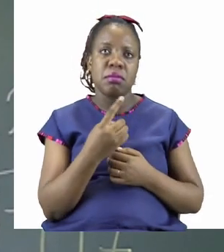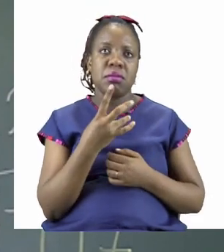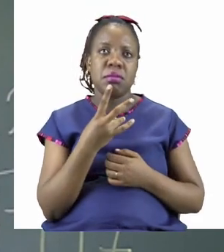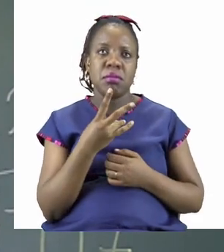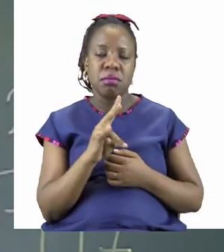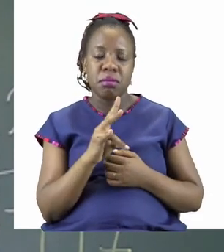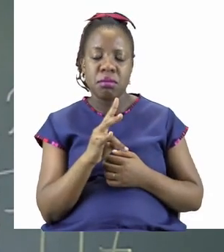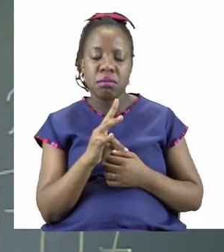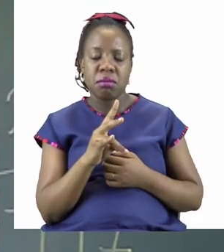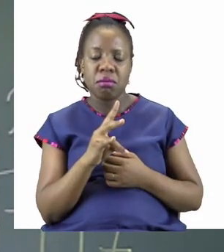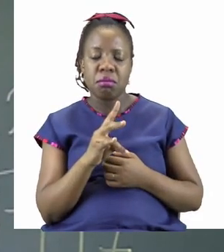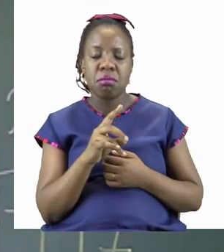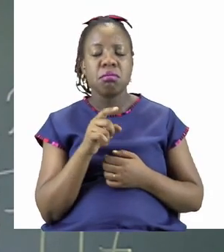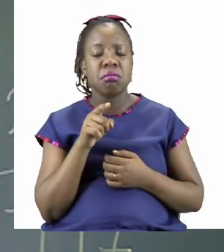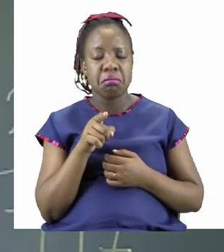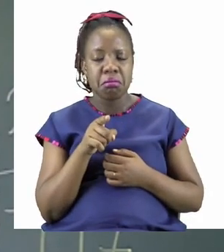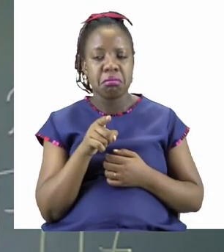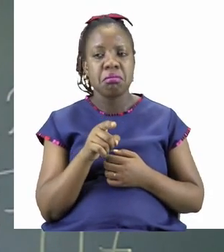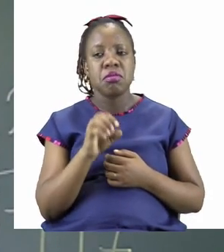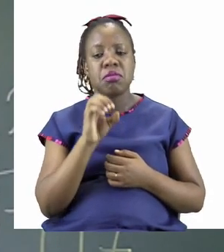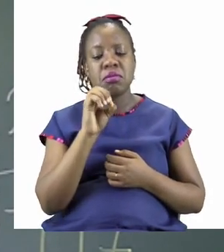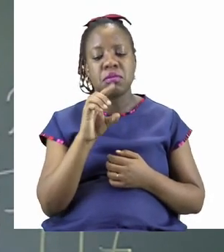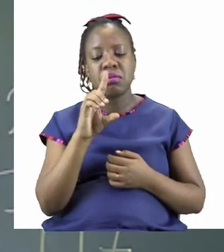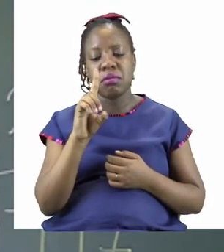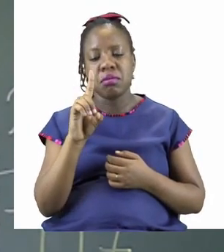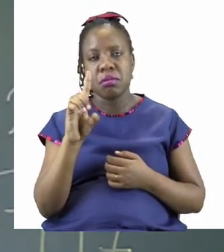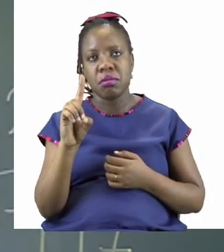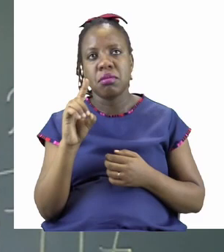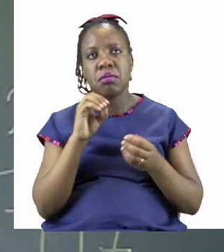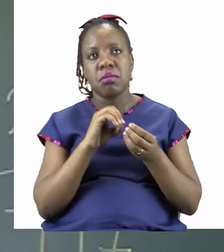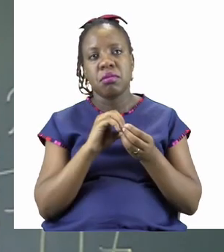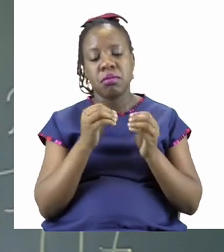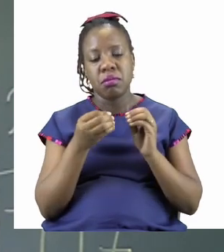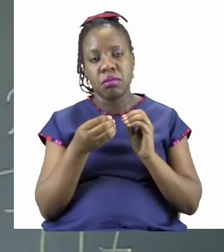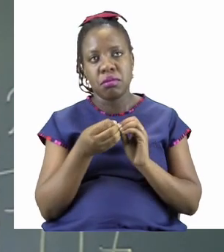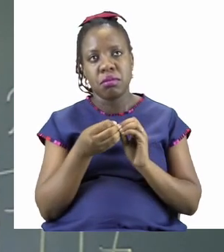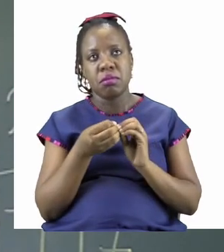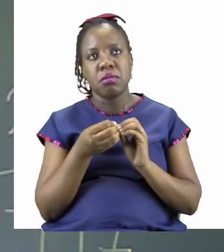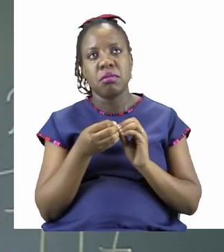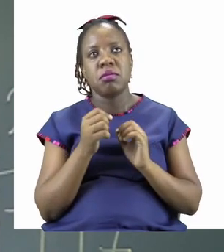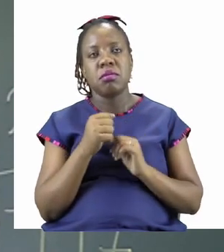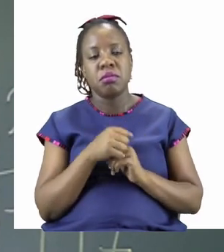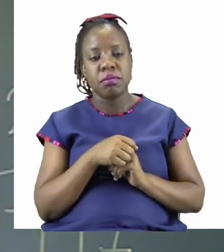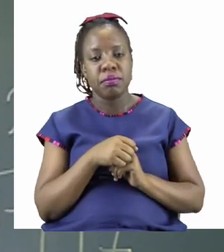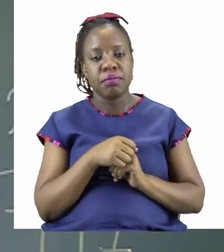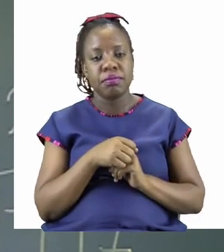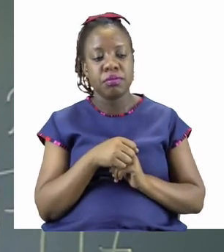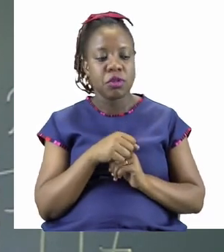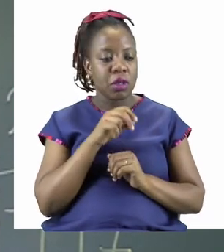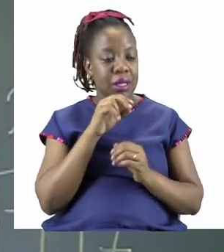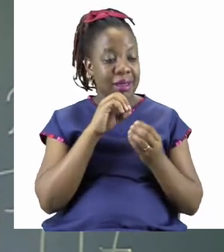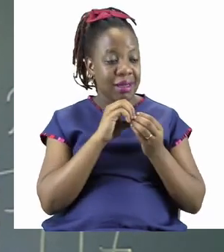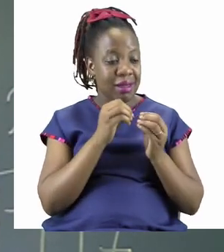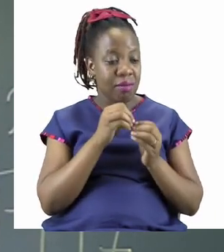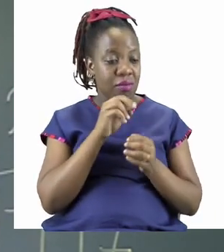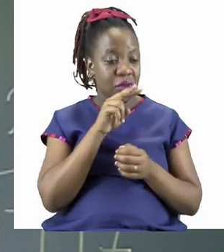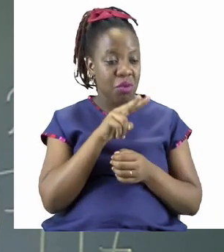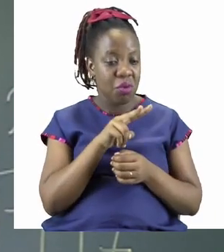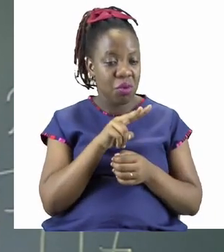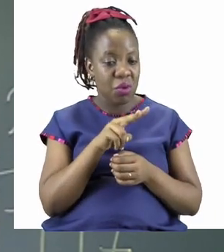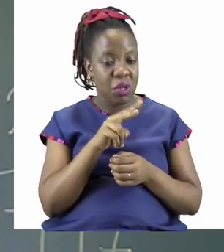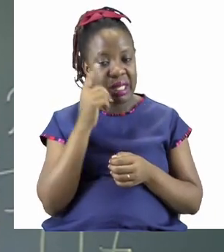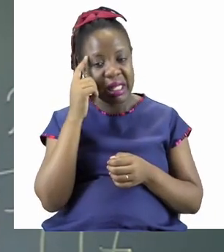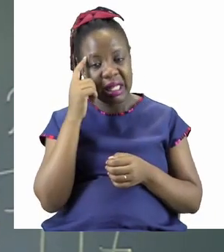is an odd number. So all the odd numbers you have to go ahead and write it out as odd. All